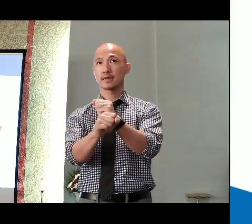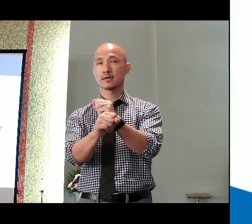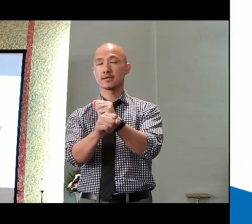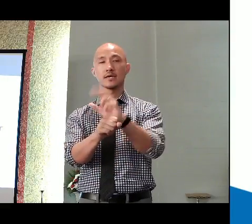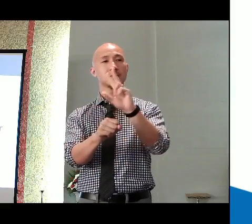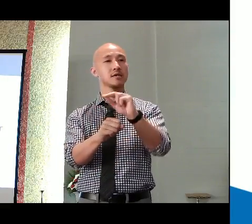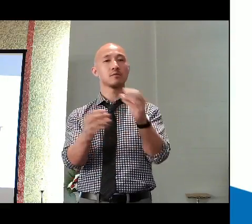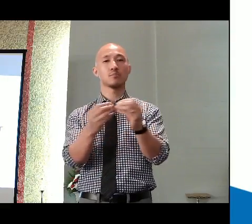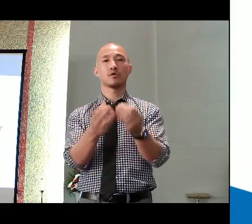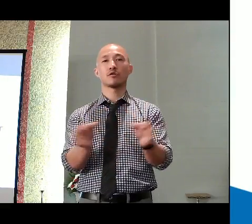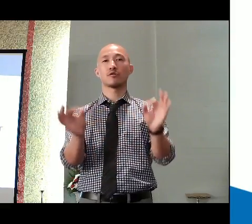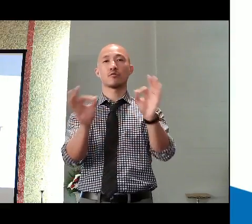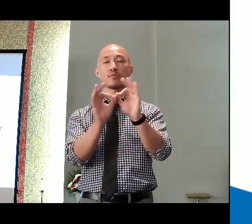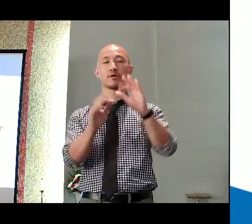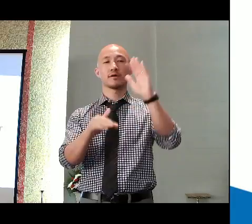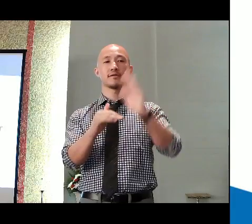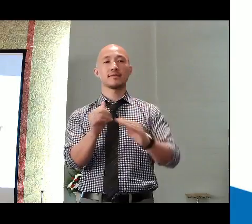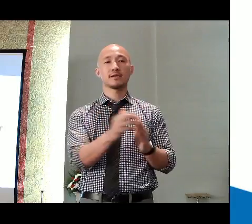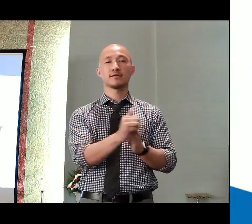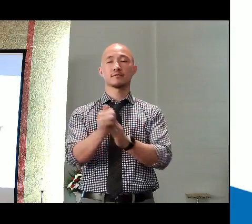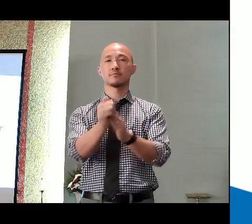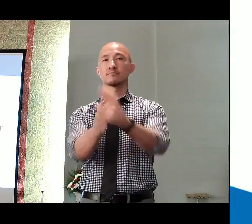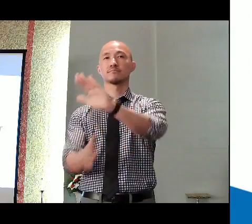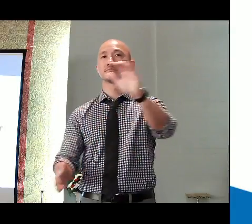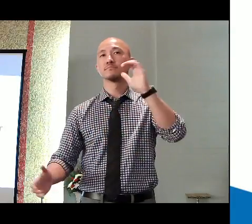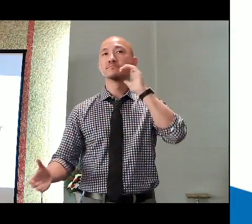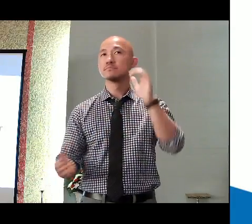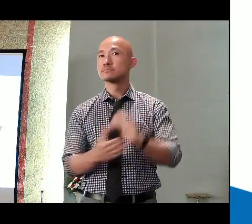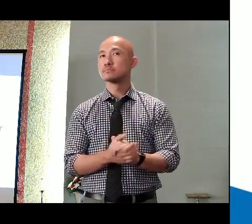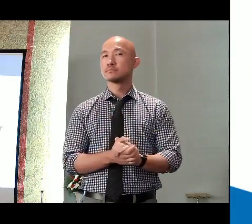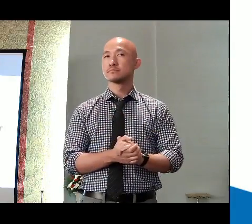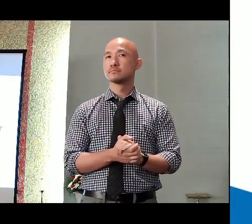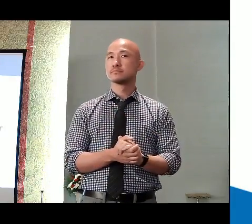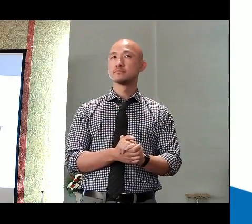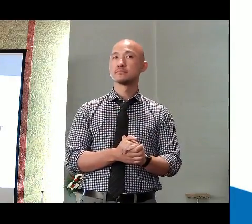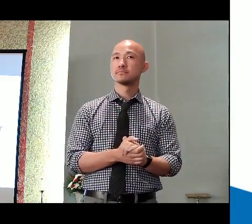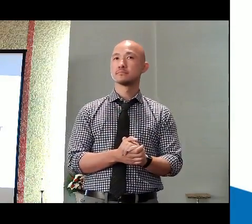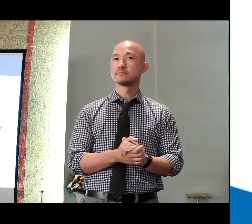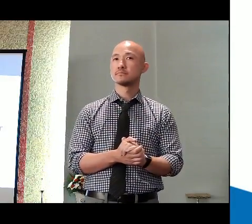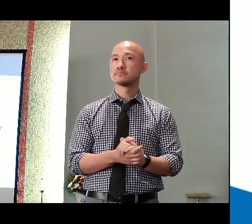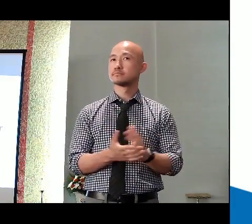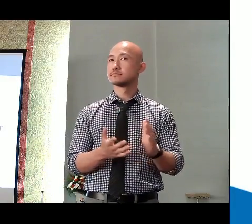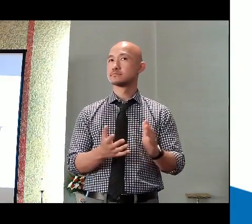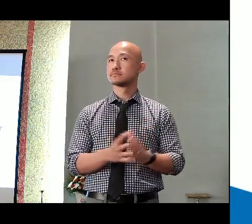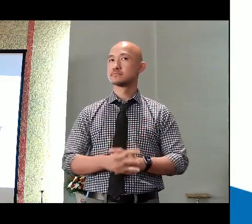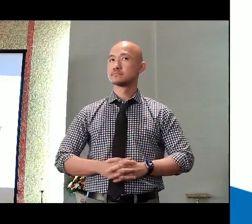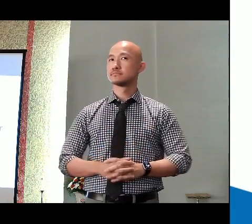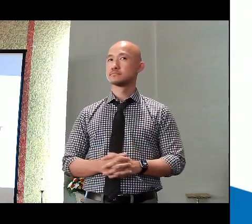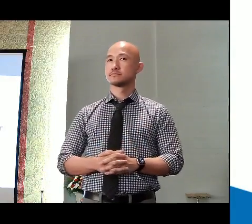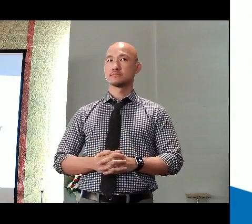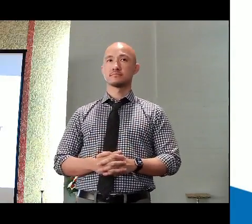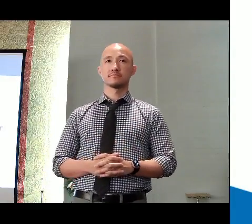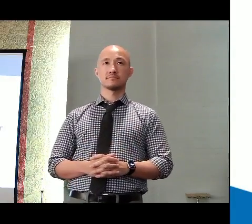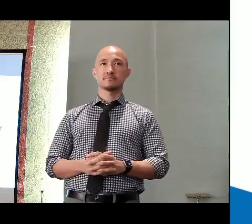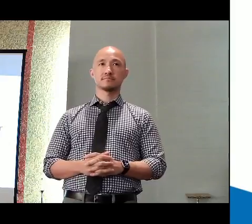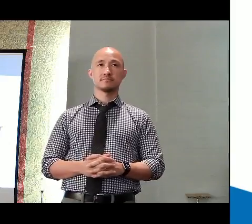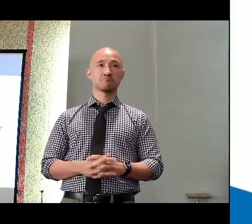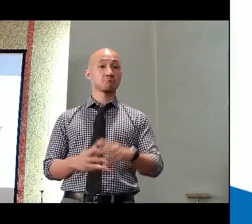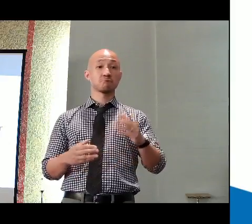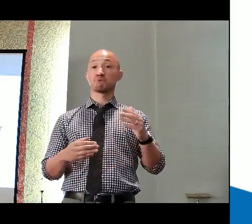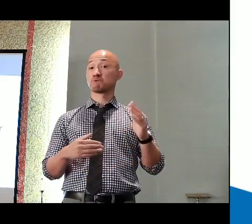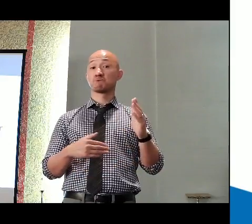more important than what God is expecting you to do with your wives as head of